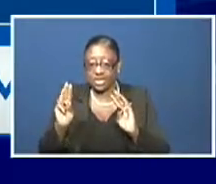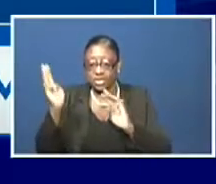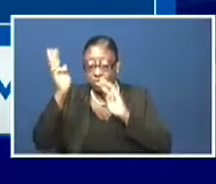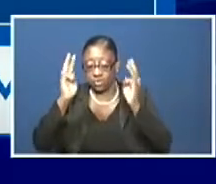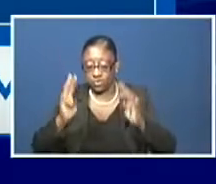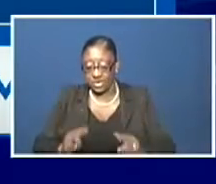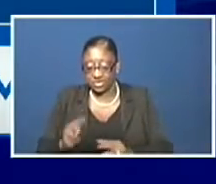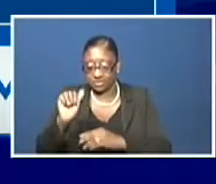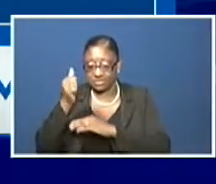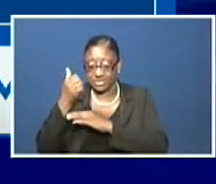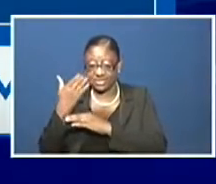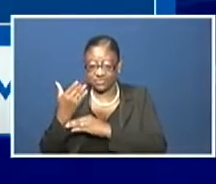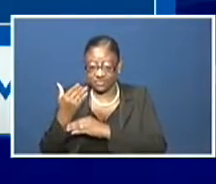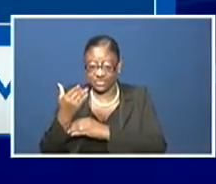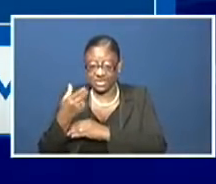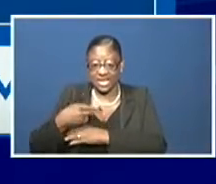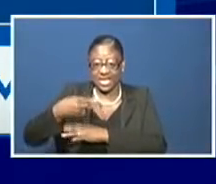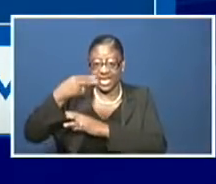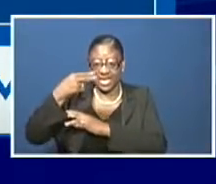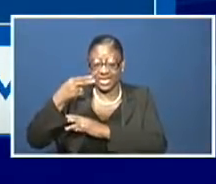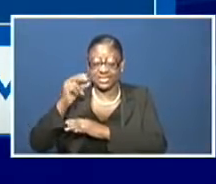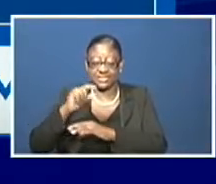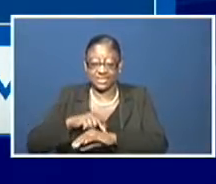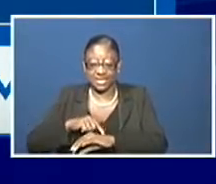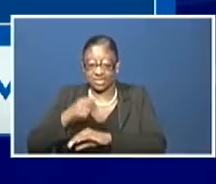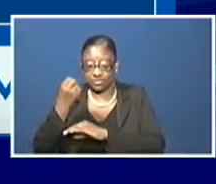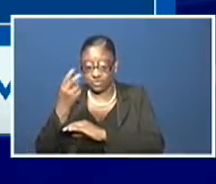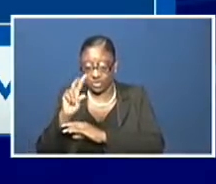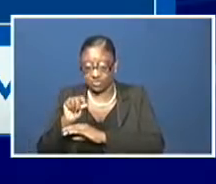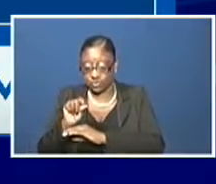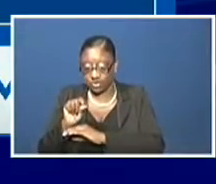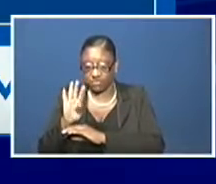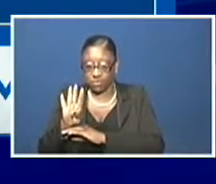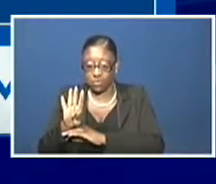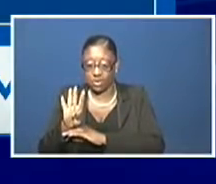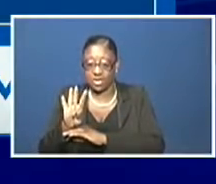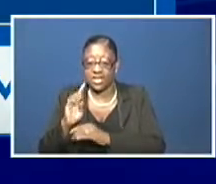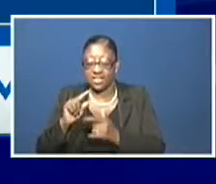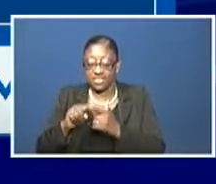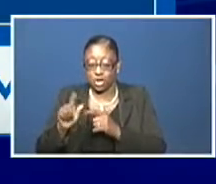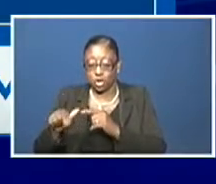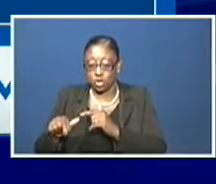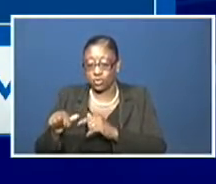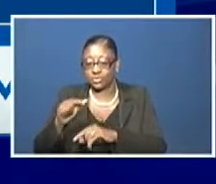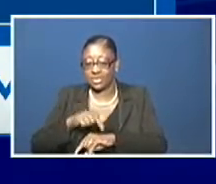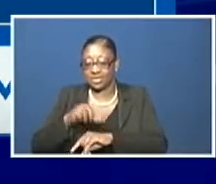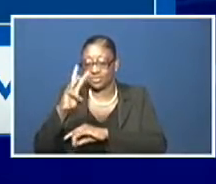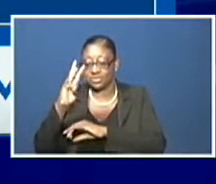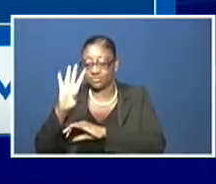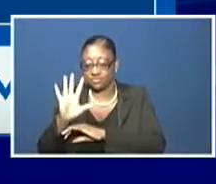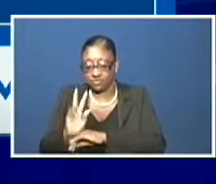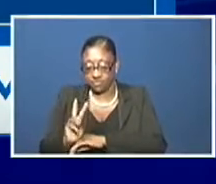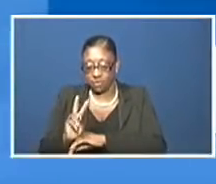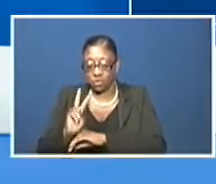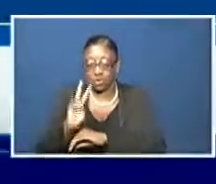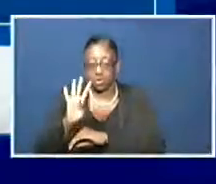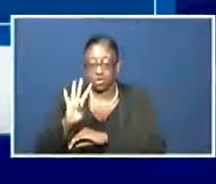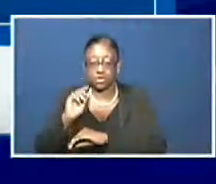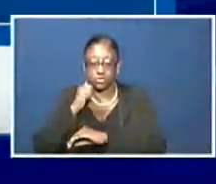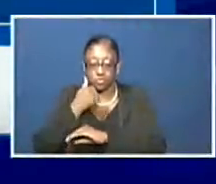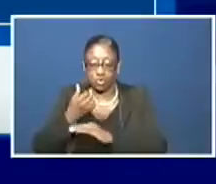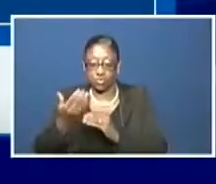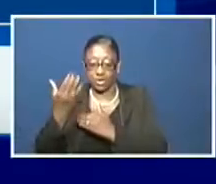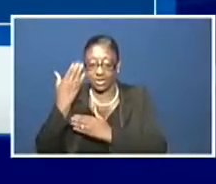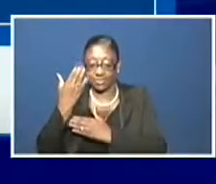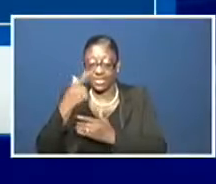feet. High tide, that will take place at 24 minutes past midnight, but a low tide at 6:54 tomorrow morning. And